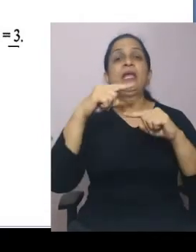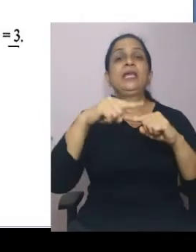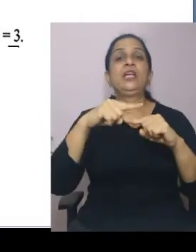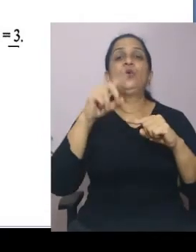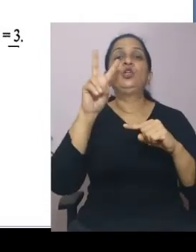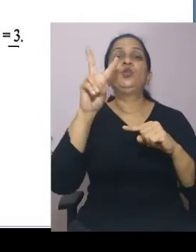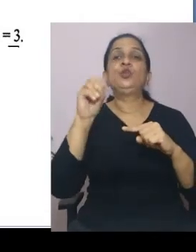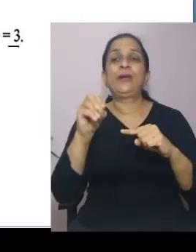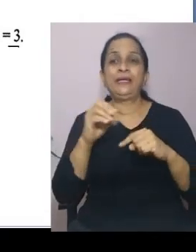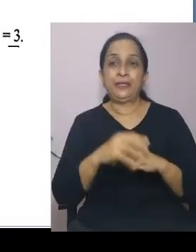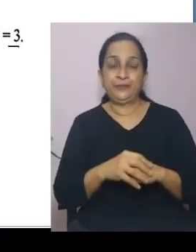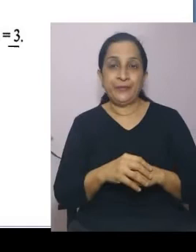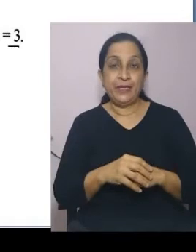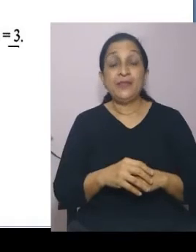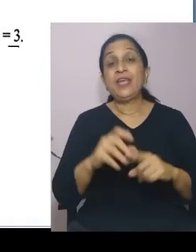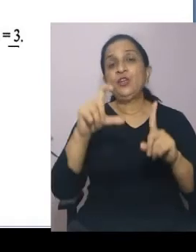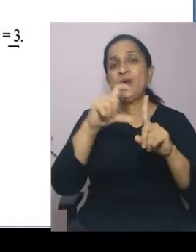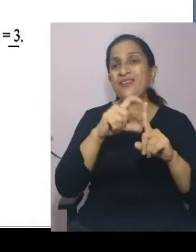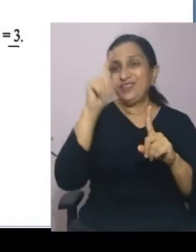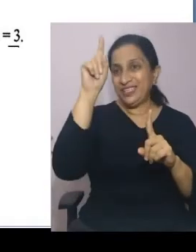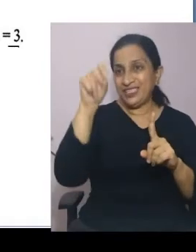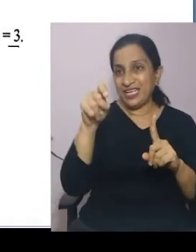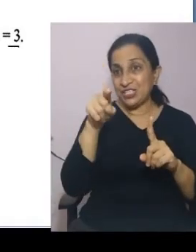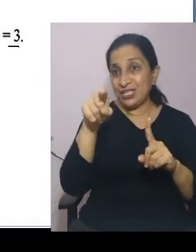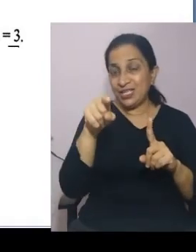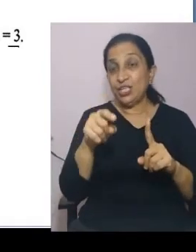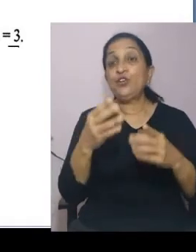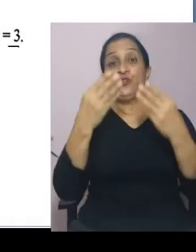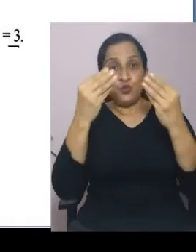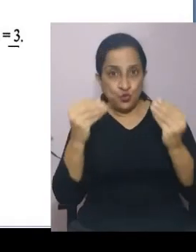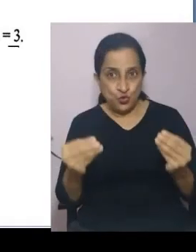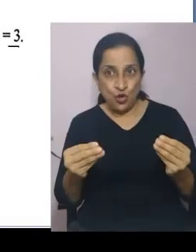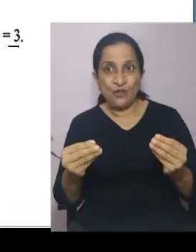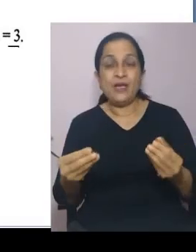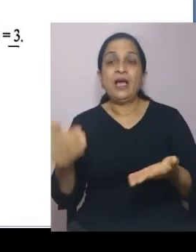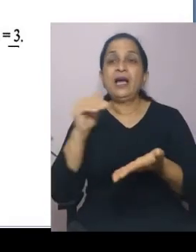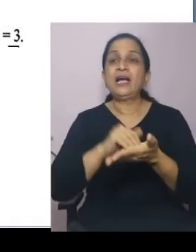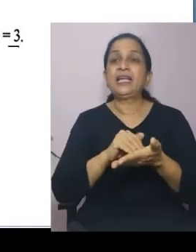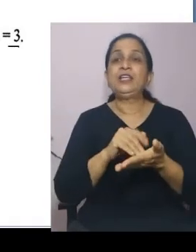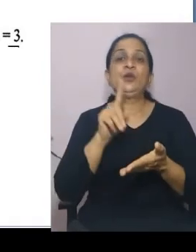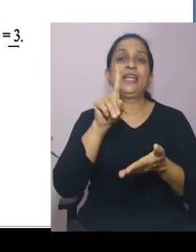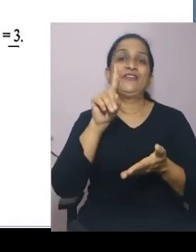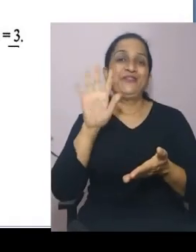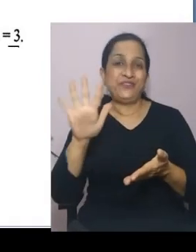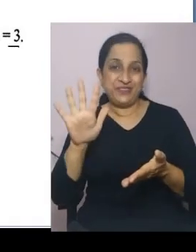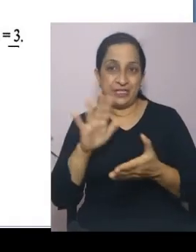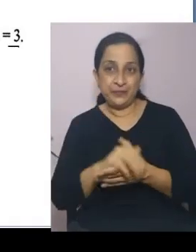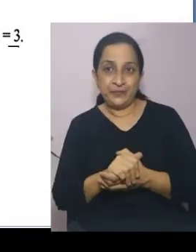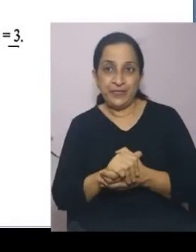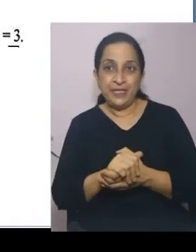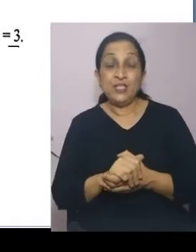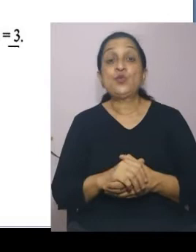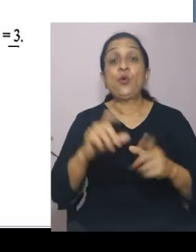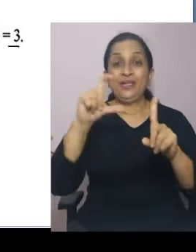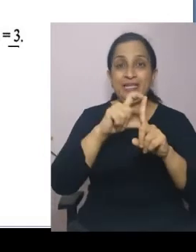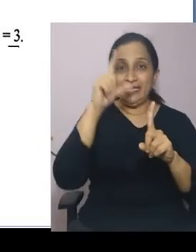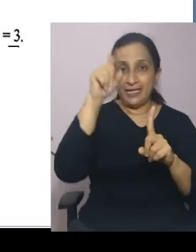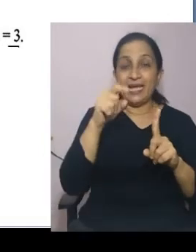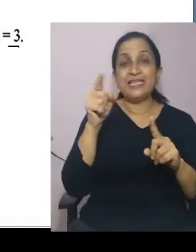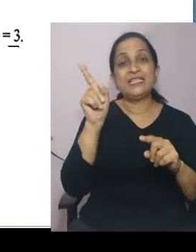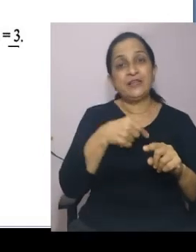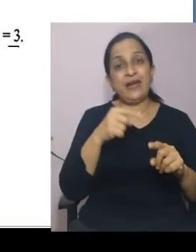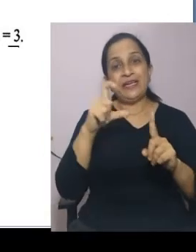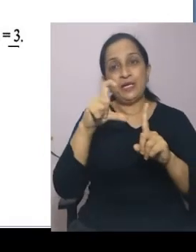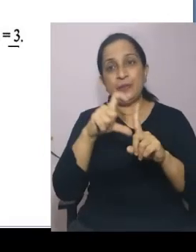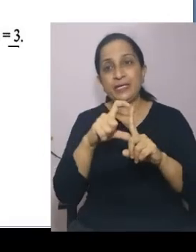you get for D, minus 15 is the value you get for D dash. So